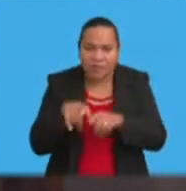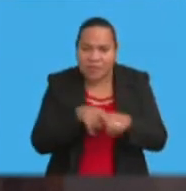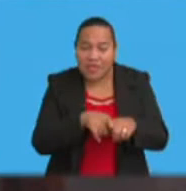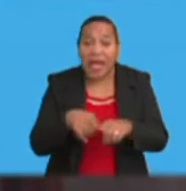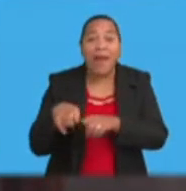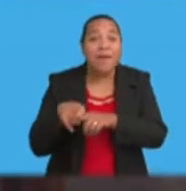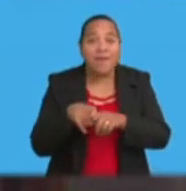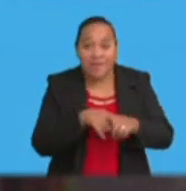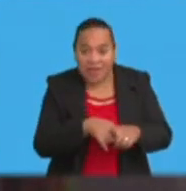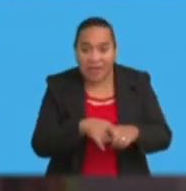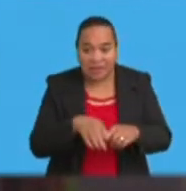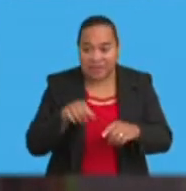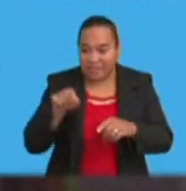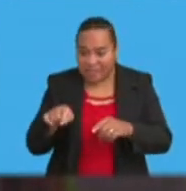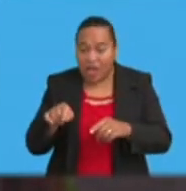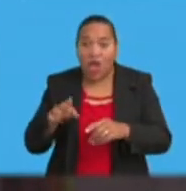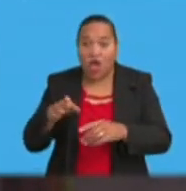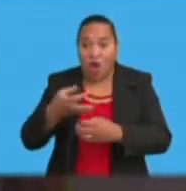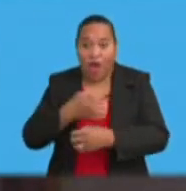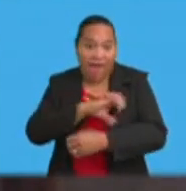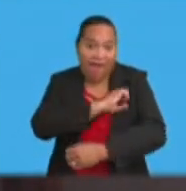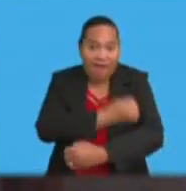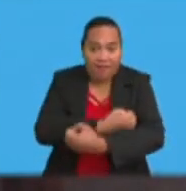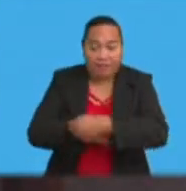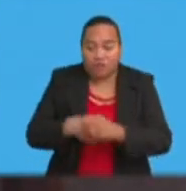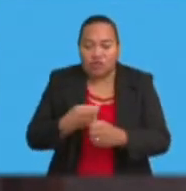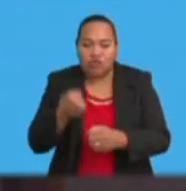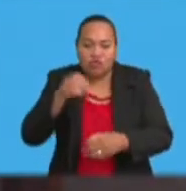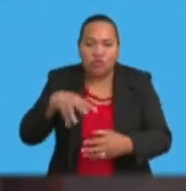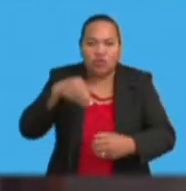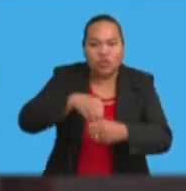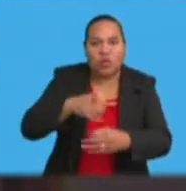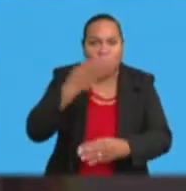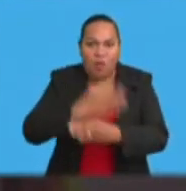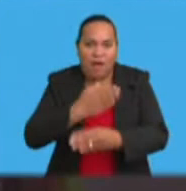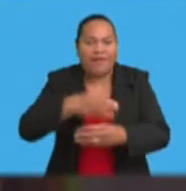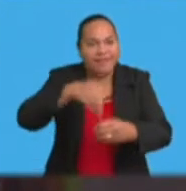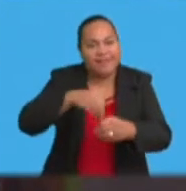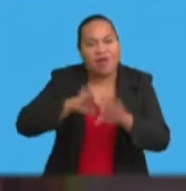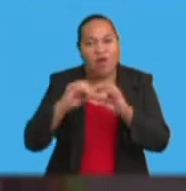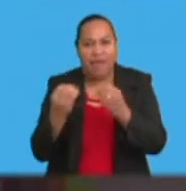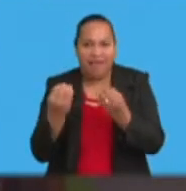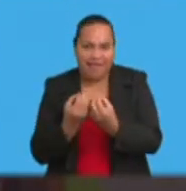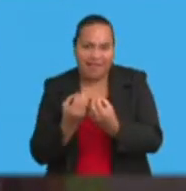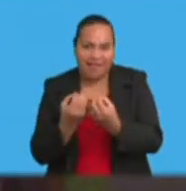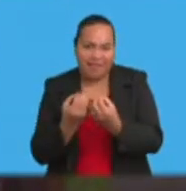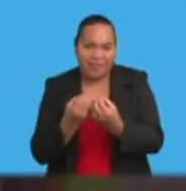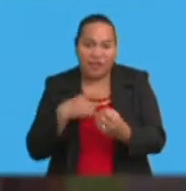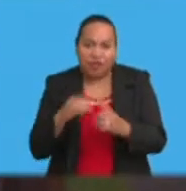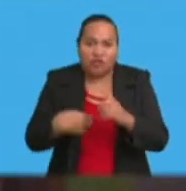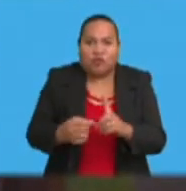relationship between what you put into an organization, into a country, and what you get out. The input and the output ratio. If you have a fixed set